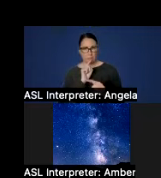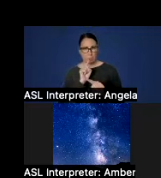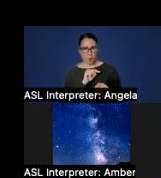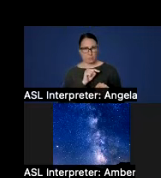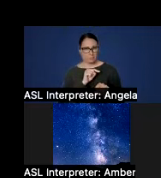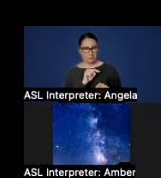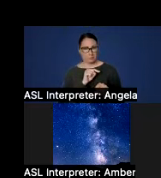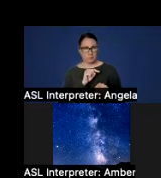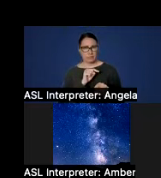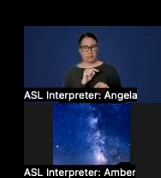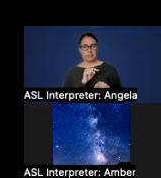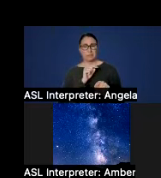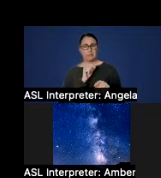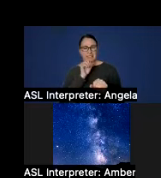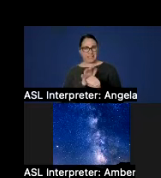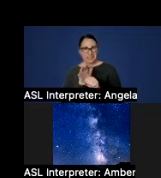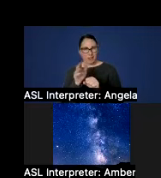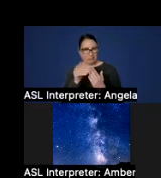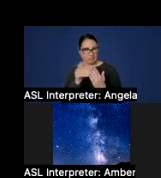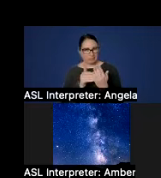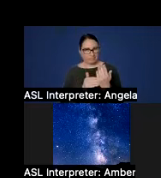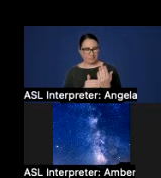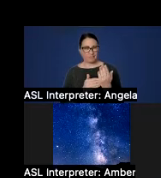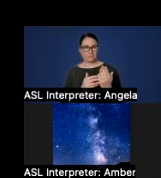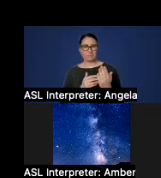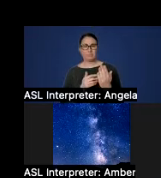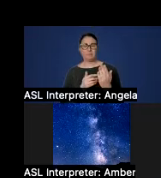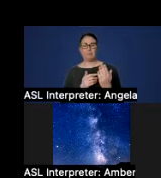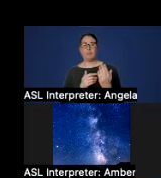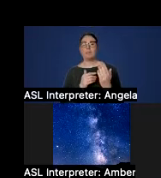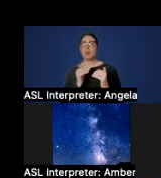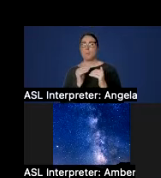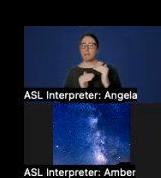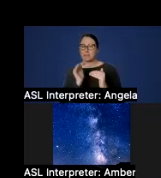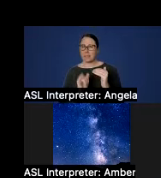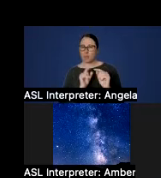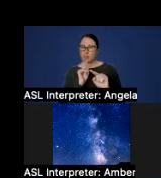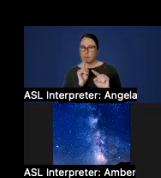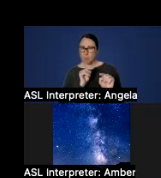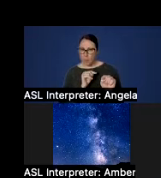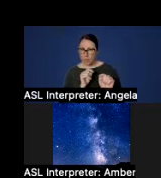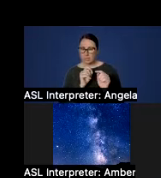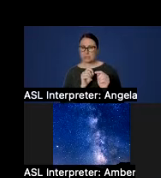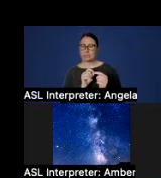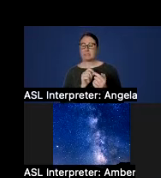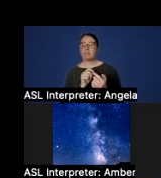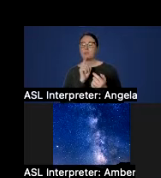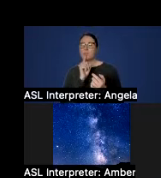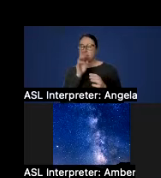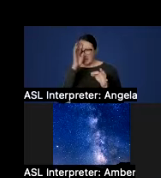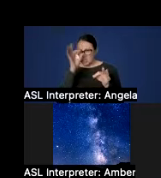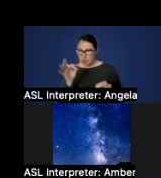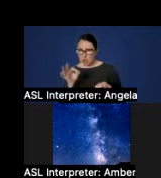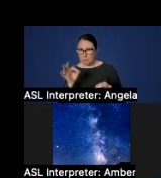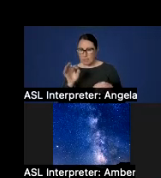those reports and building those reports are really going to determine when the